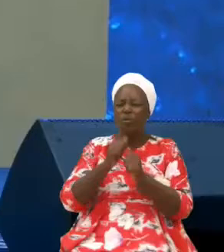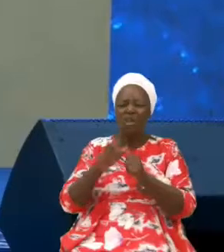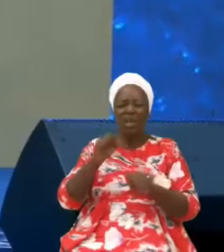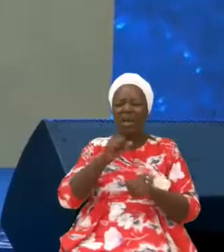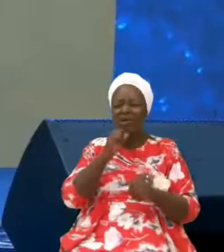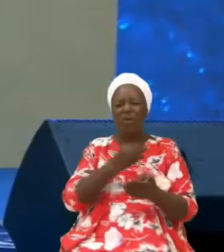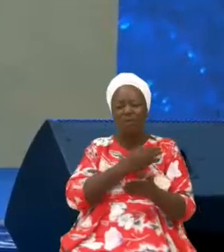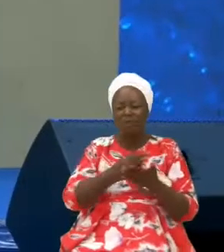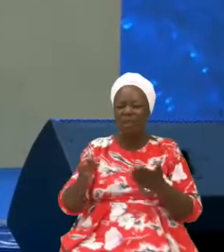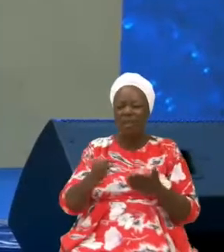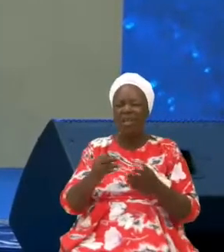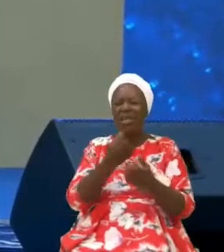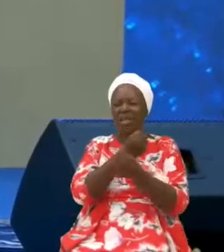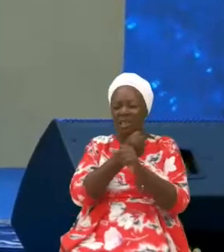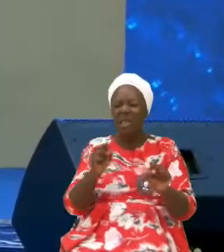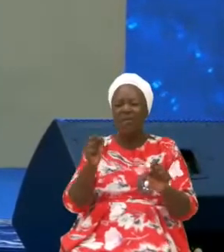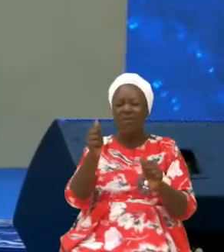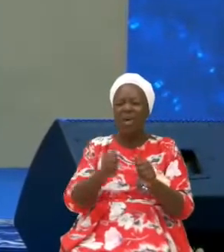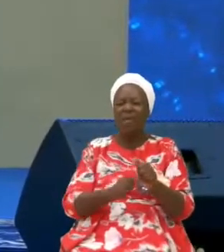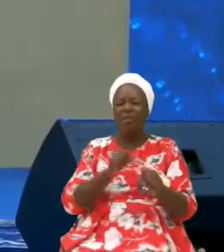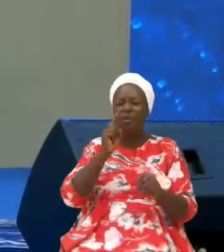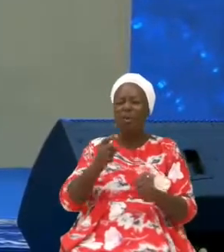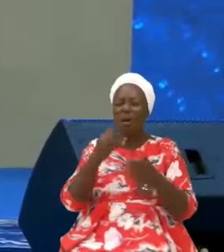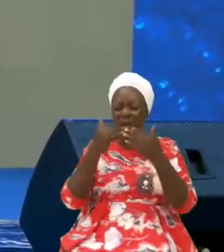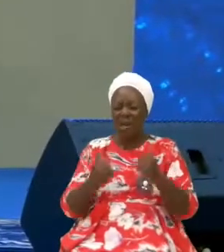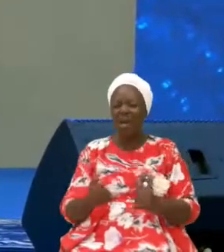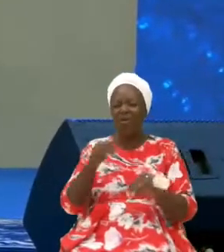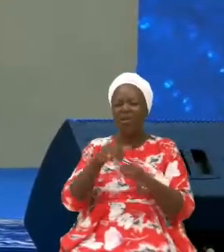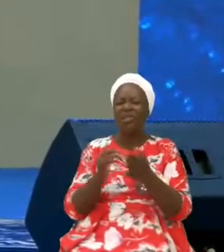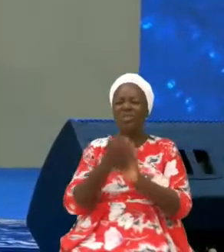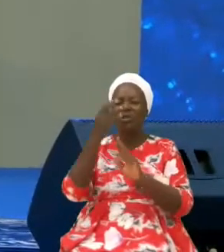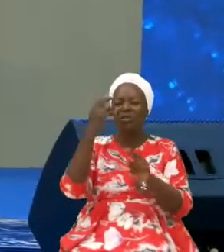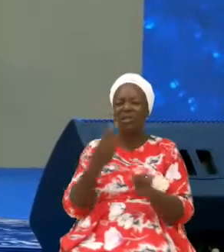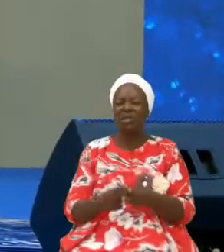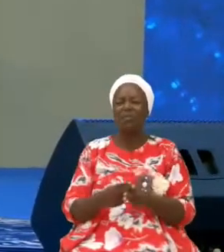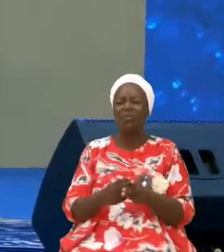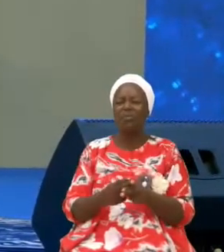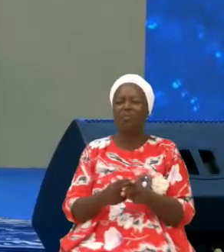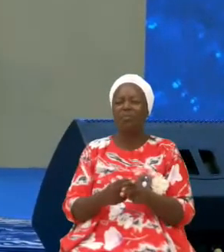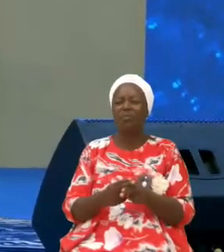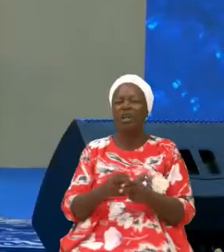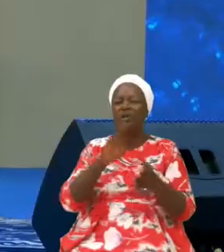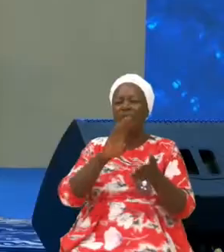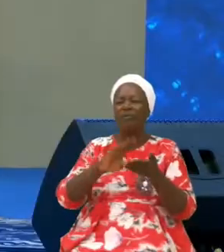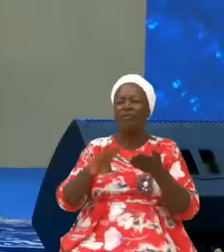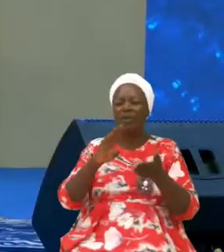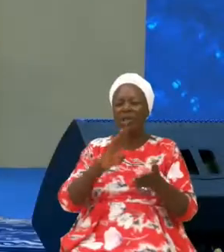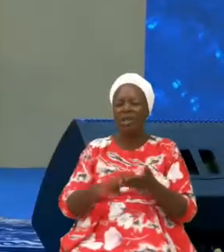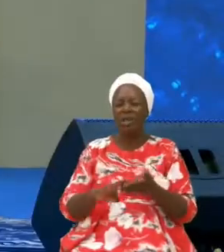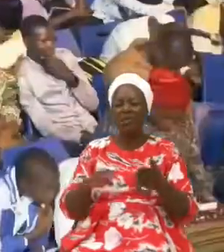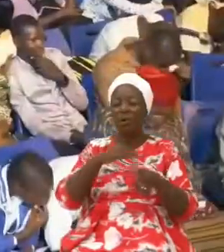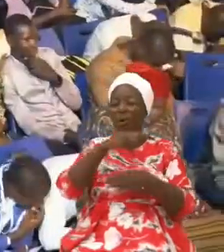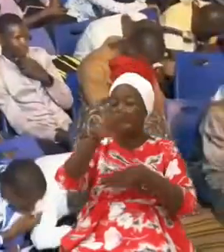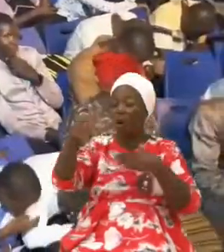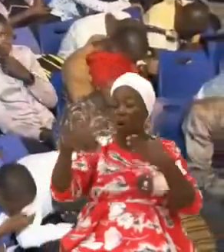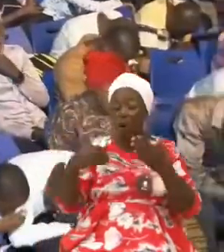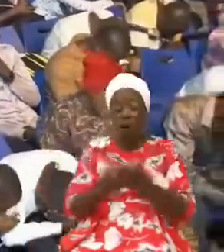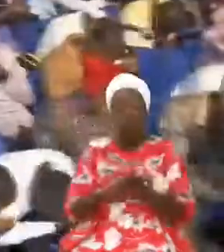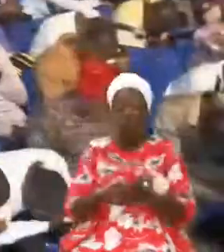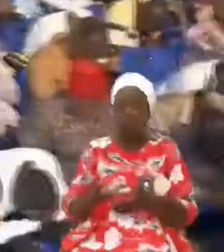promise, which cannot fail, save everyone now in Jesus'